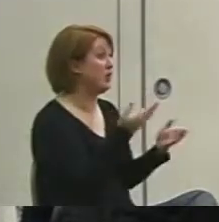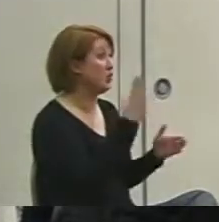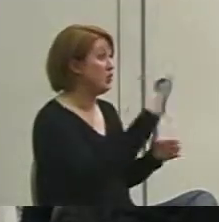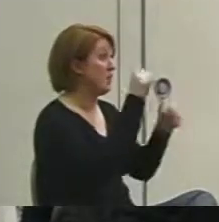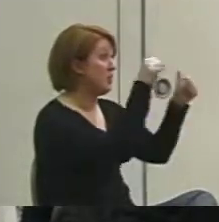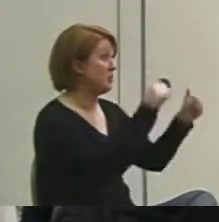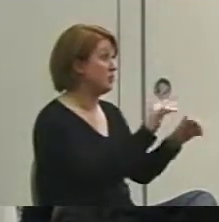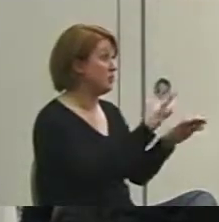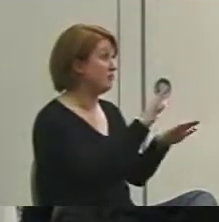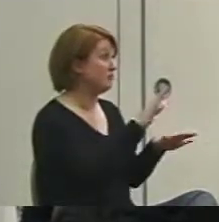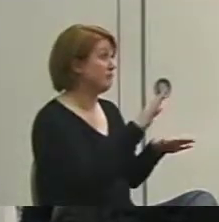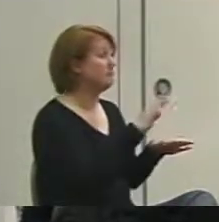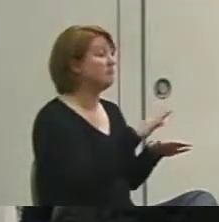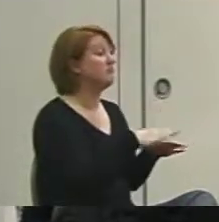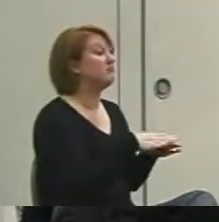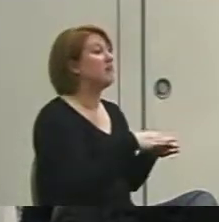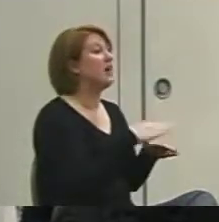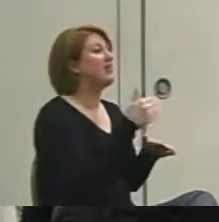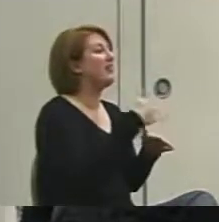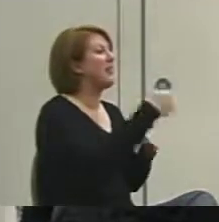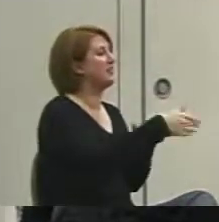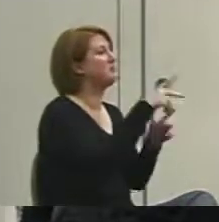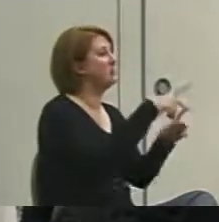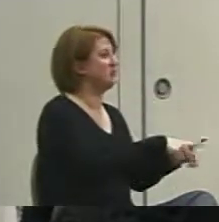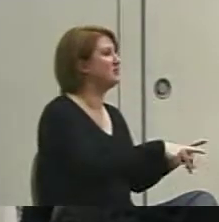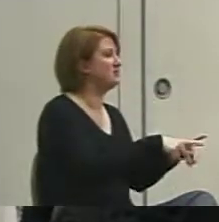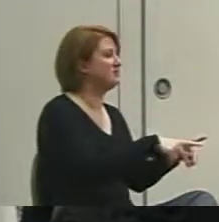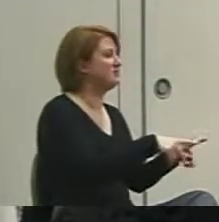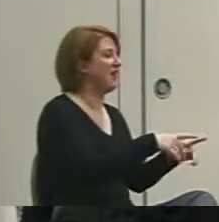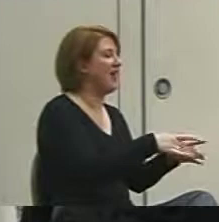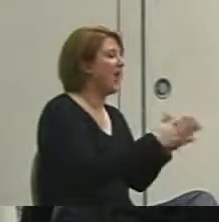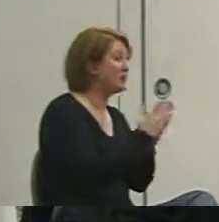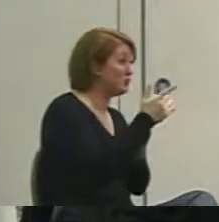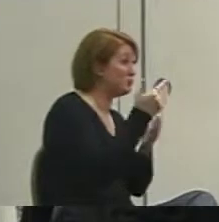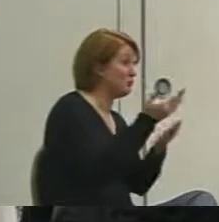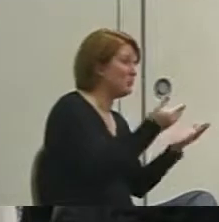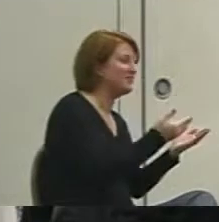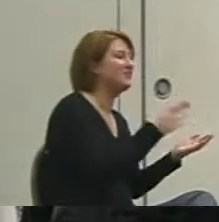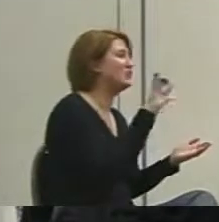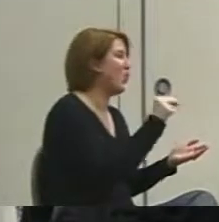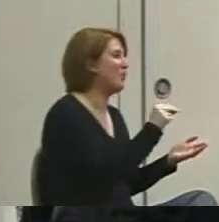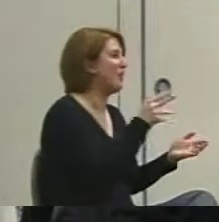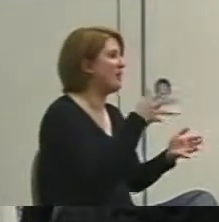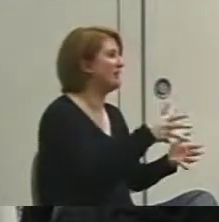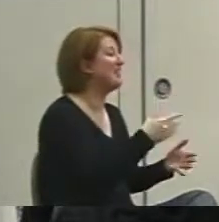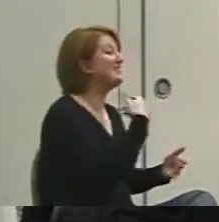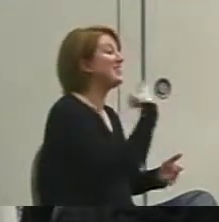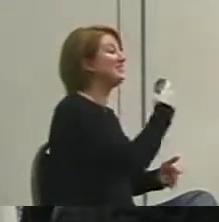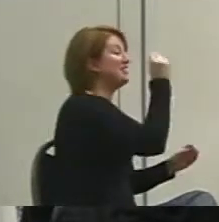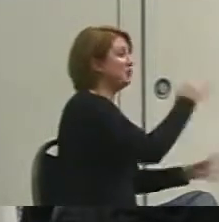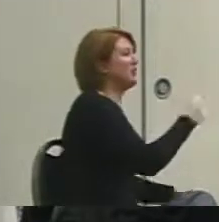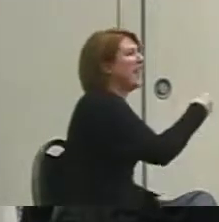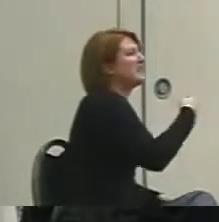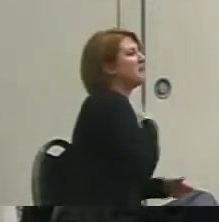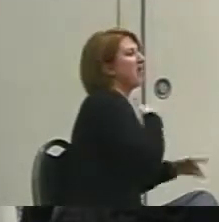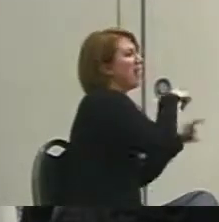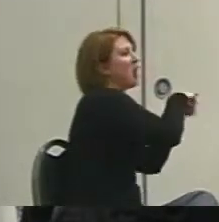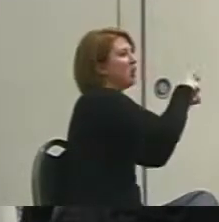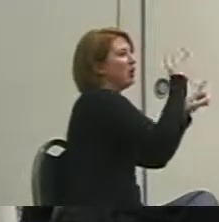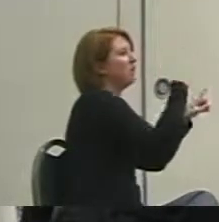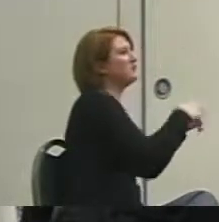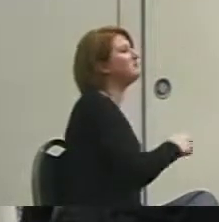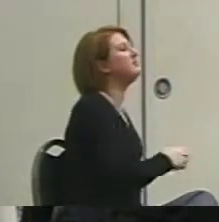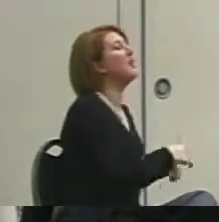locker. The next person asking, did you bring your poster board? No, I left it at home. Tells the teacher, yes, I have it in my locker. When he's finally asked to go get